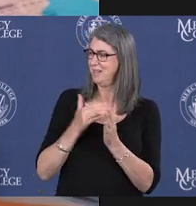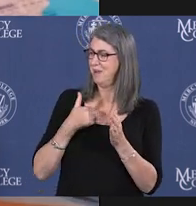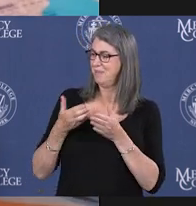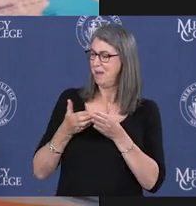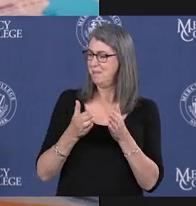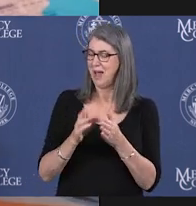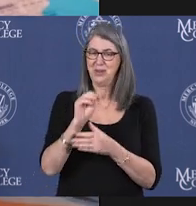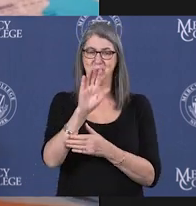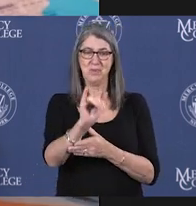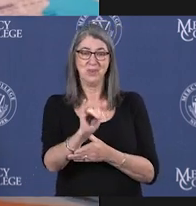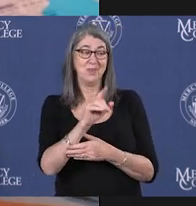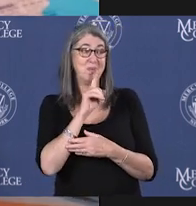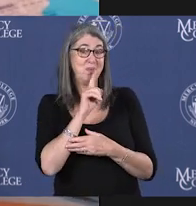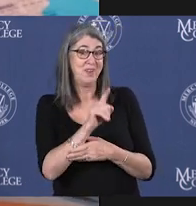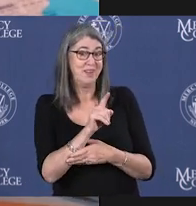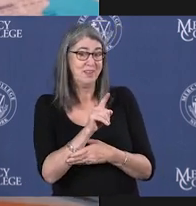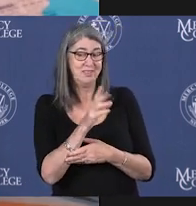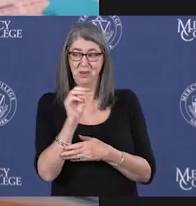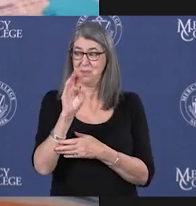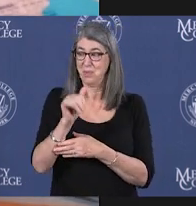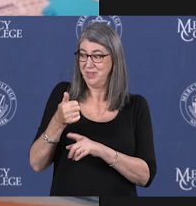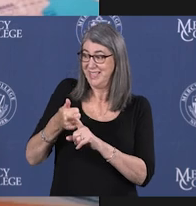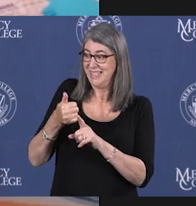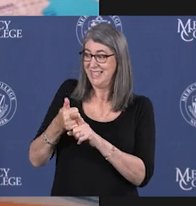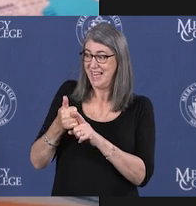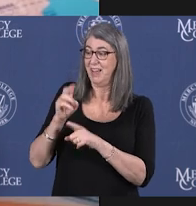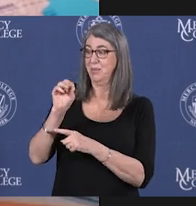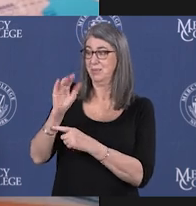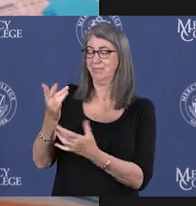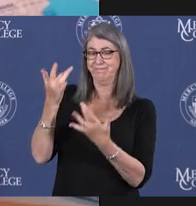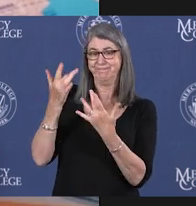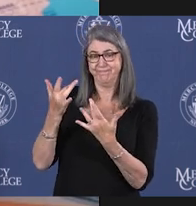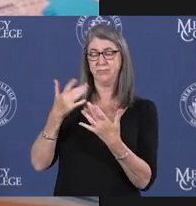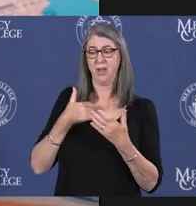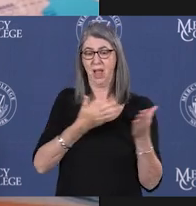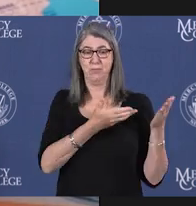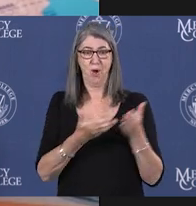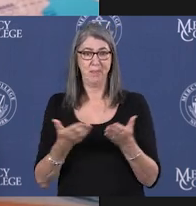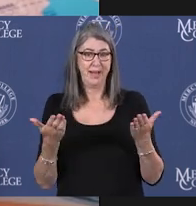to mercy, when really it was mercy in itself that brought me here.